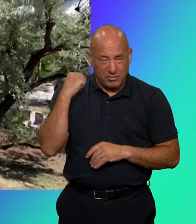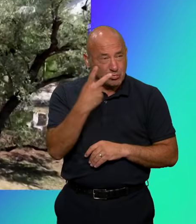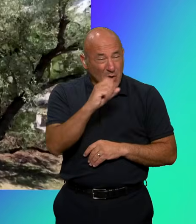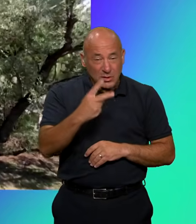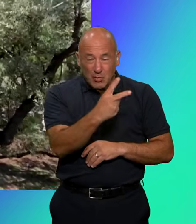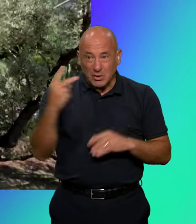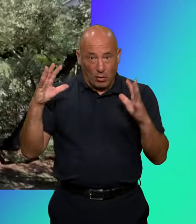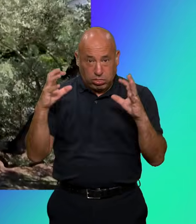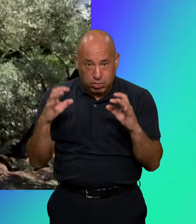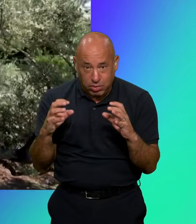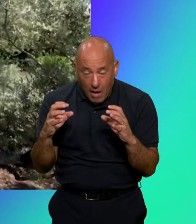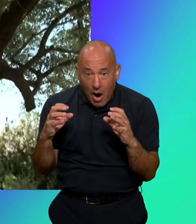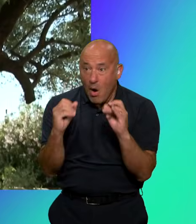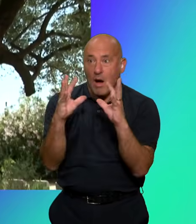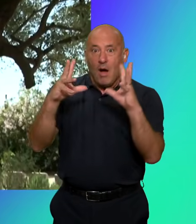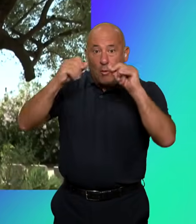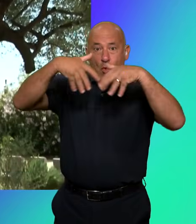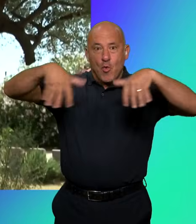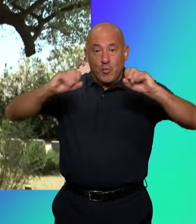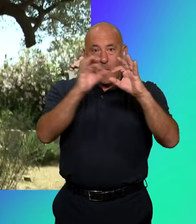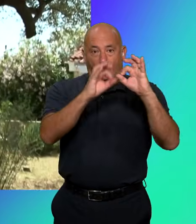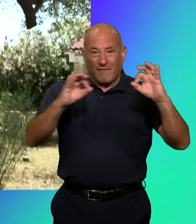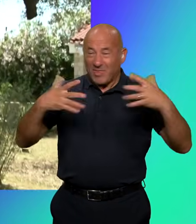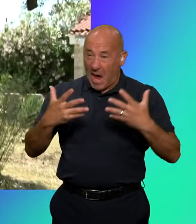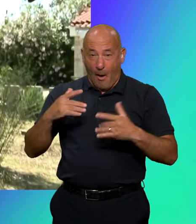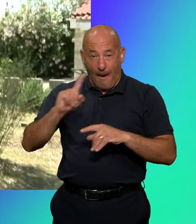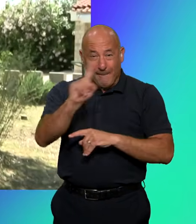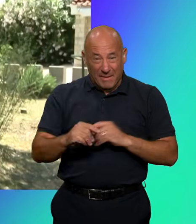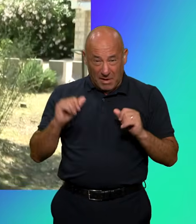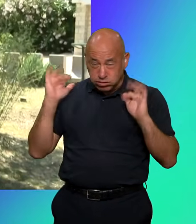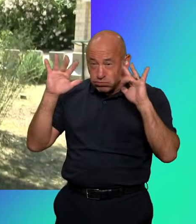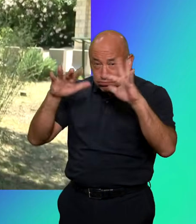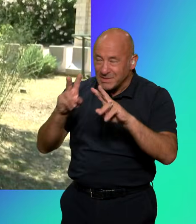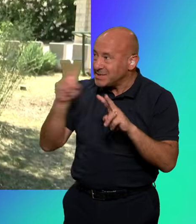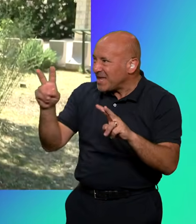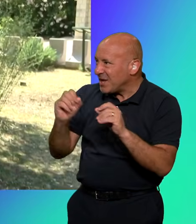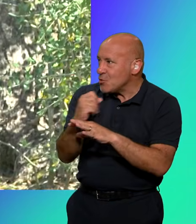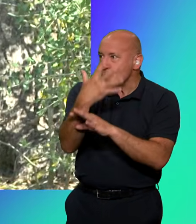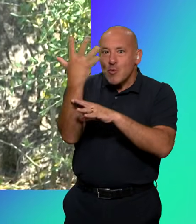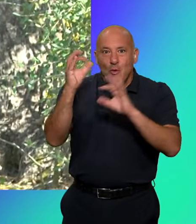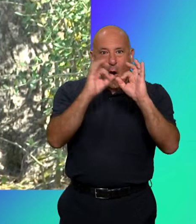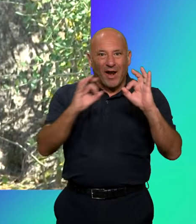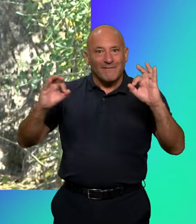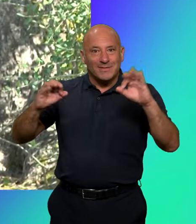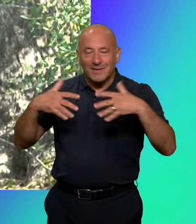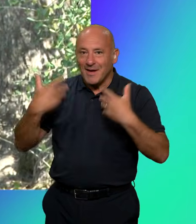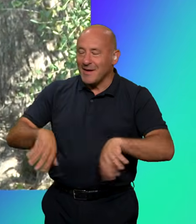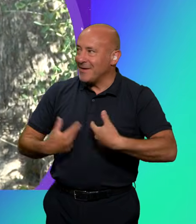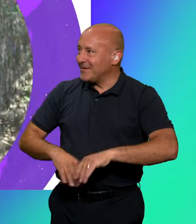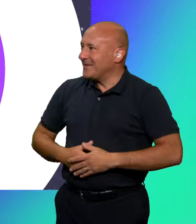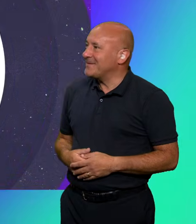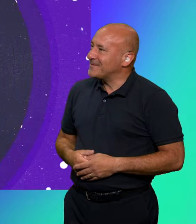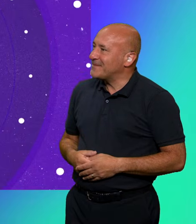decline rapidly in 2022. And now it's been reported that thousands of visitors have come to see it blooming